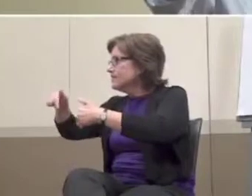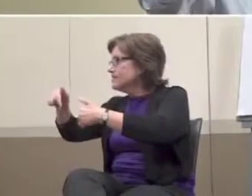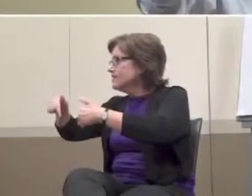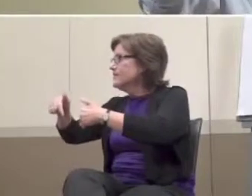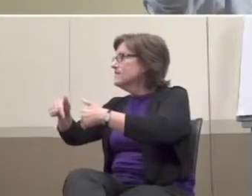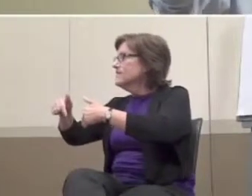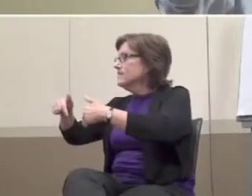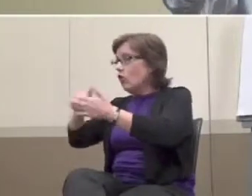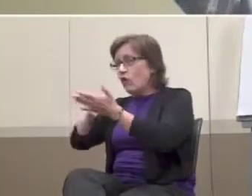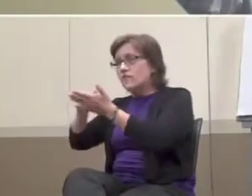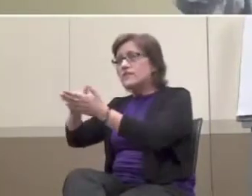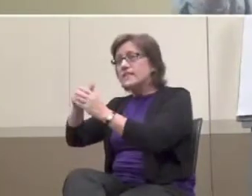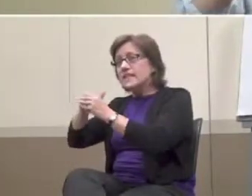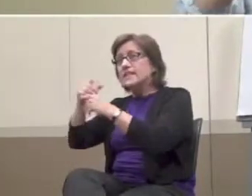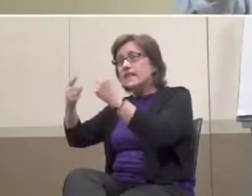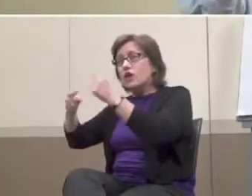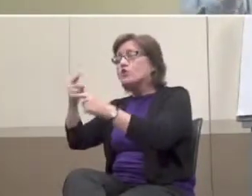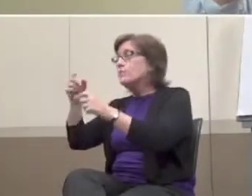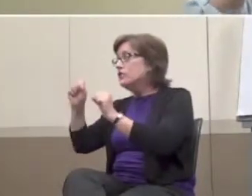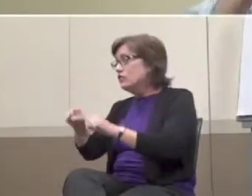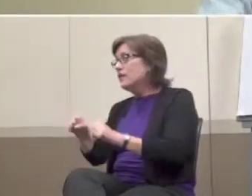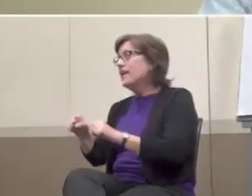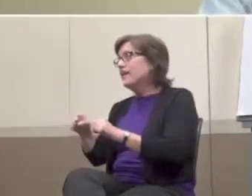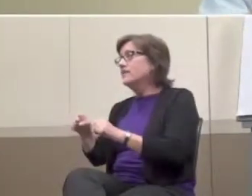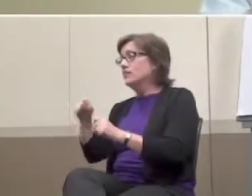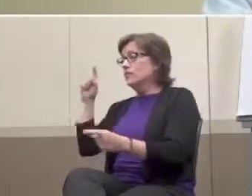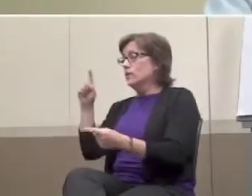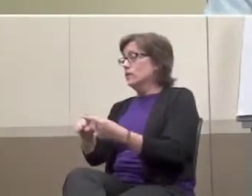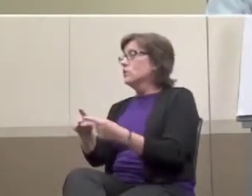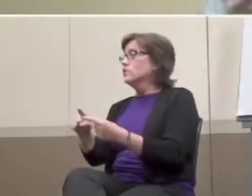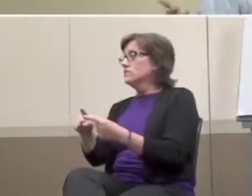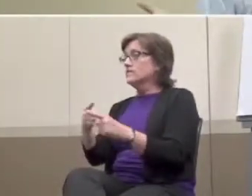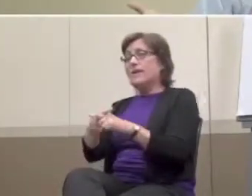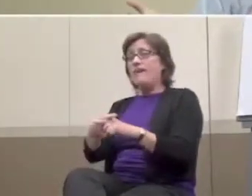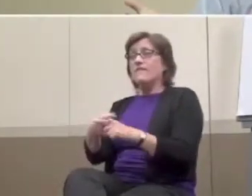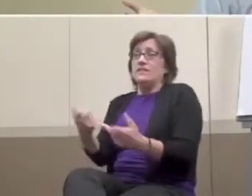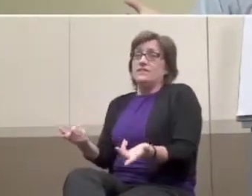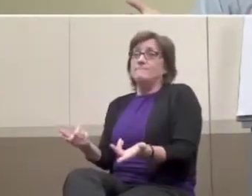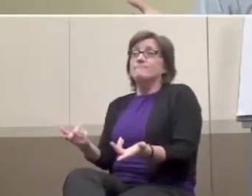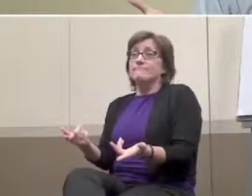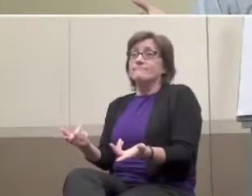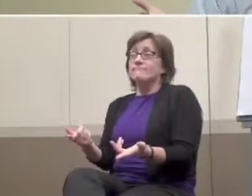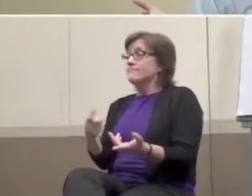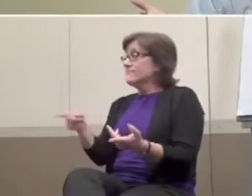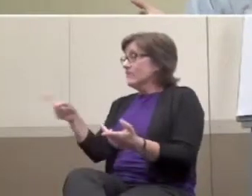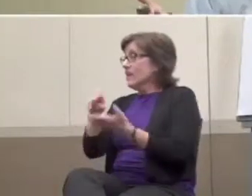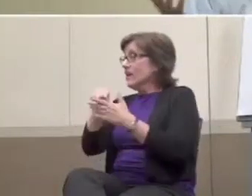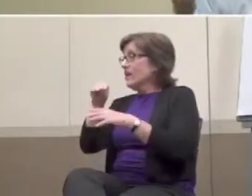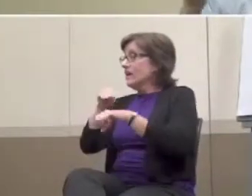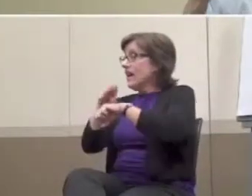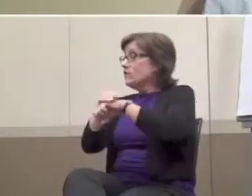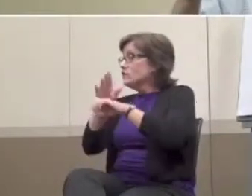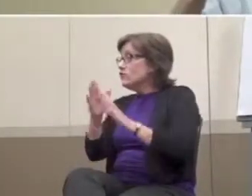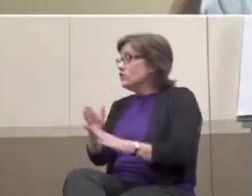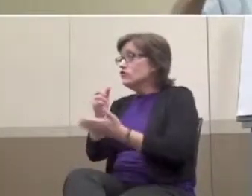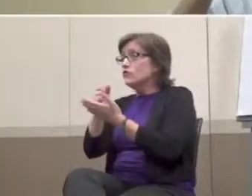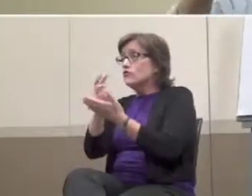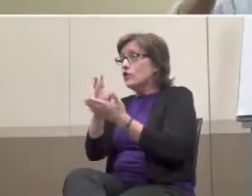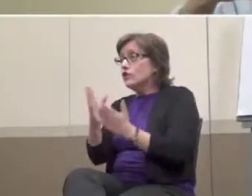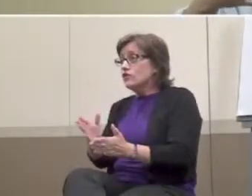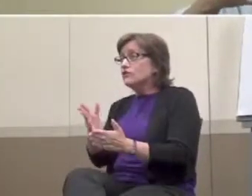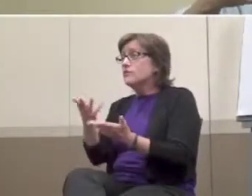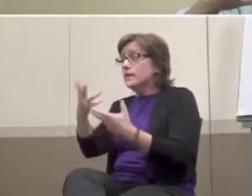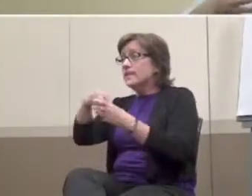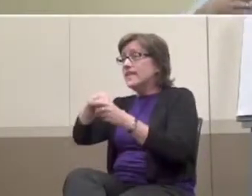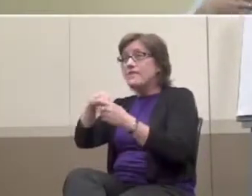oftentimes in an argument, you can actually reduce the conflict. Those of you who are counselors or social workers who have actually been in therapy